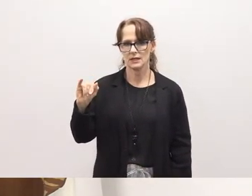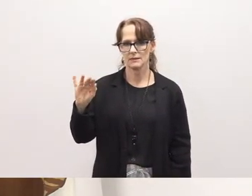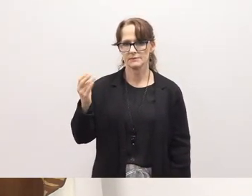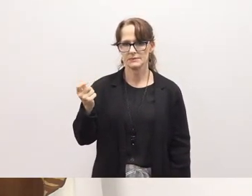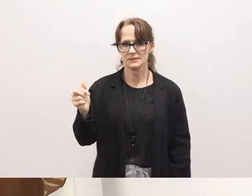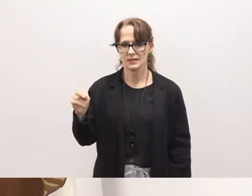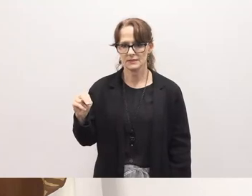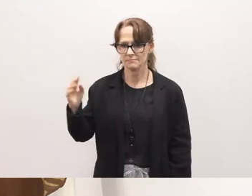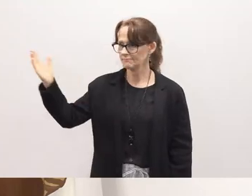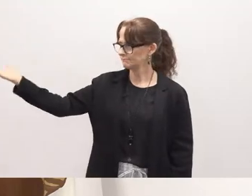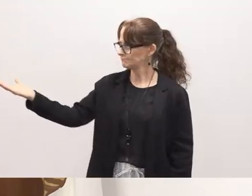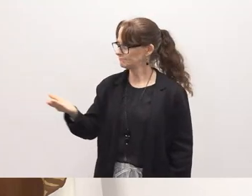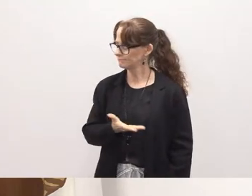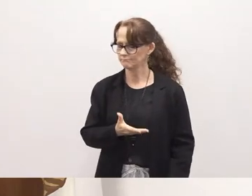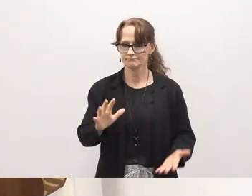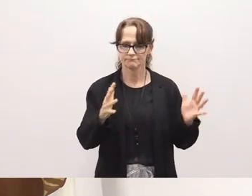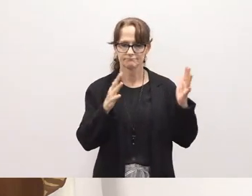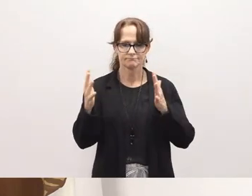podium.